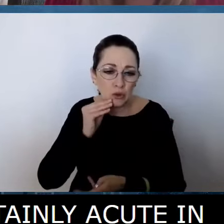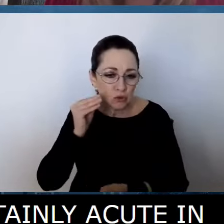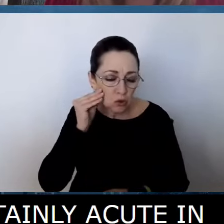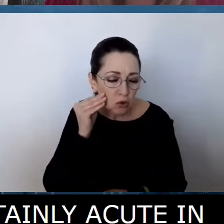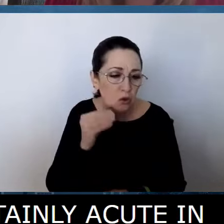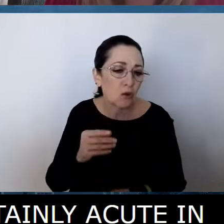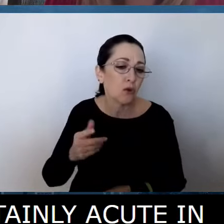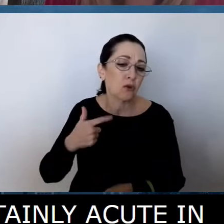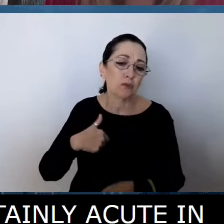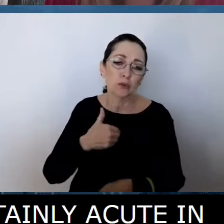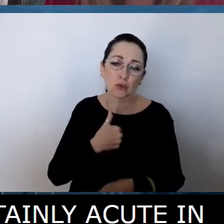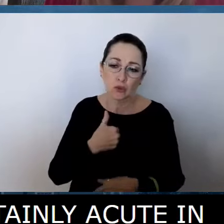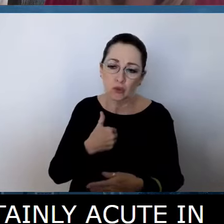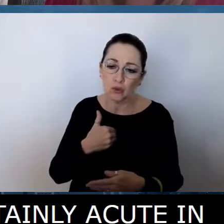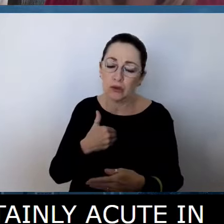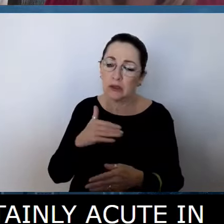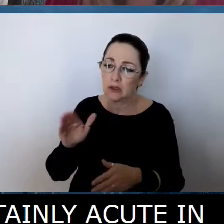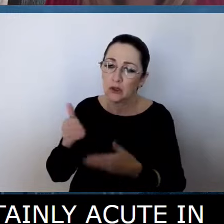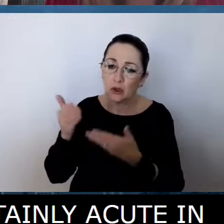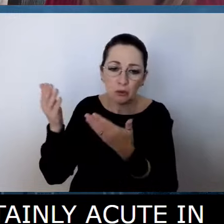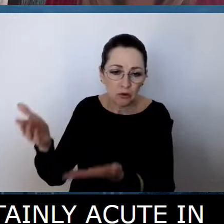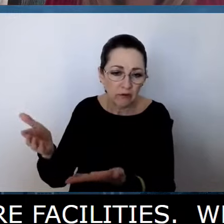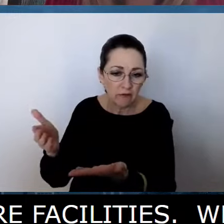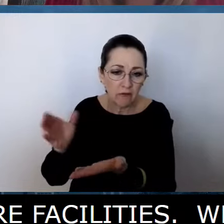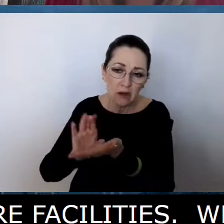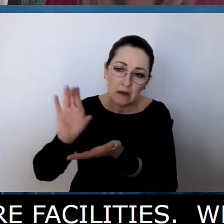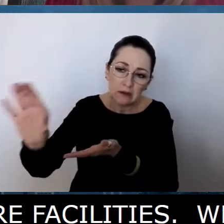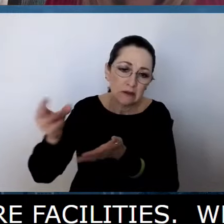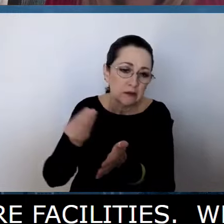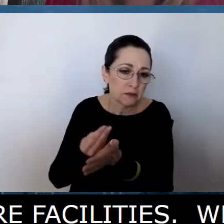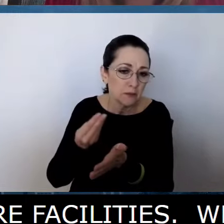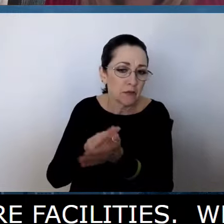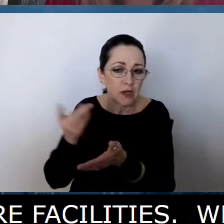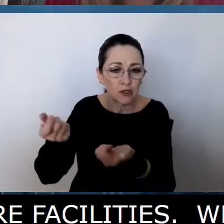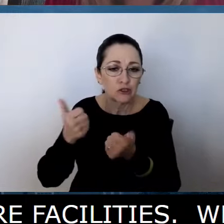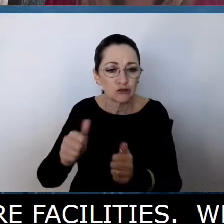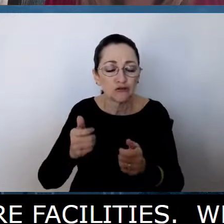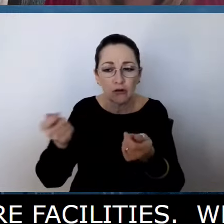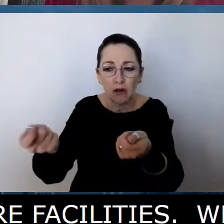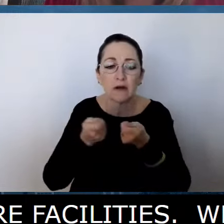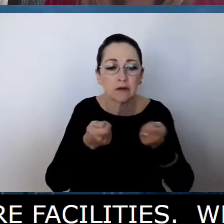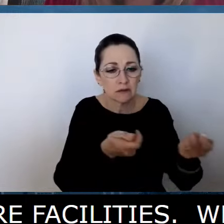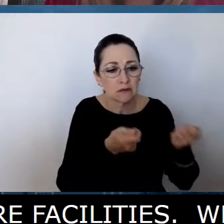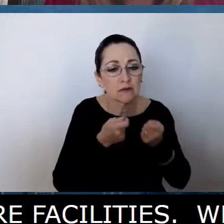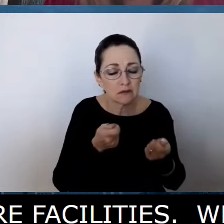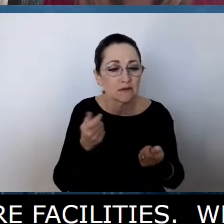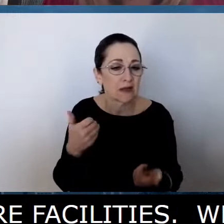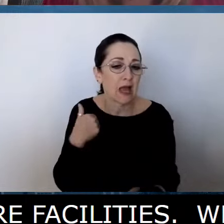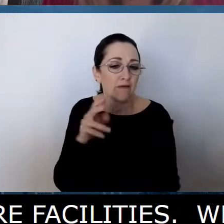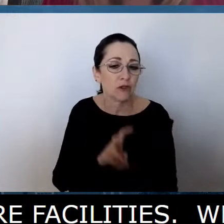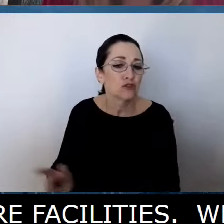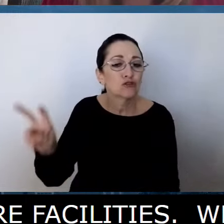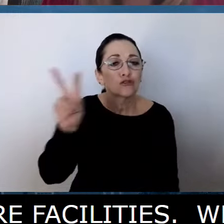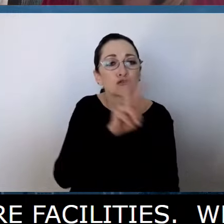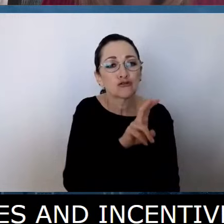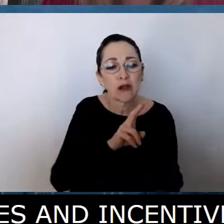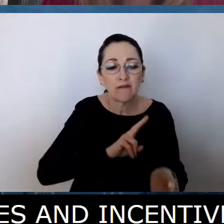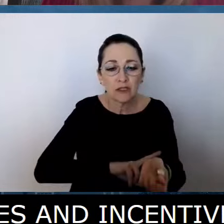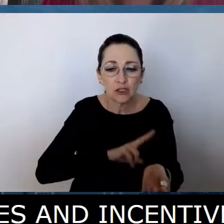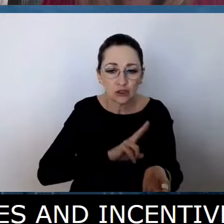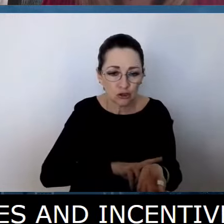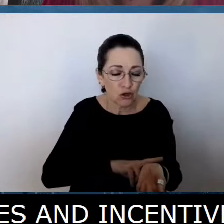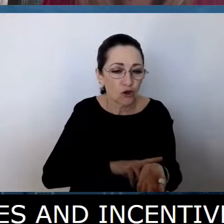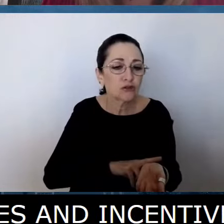as incentives to attract those workers. We know that there are traveling nurses that are moving around and filling in and